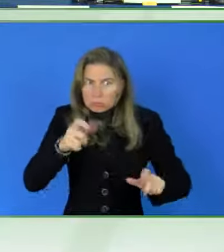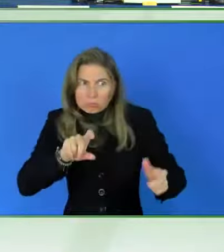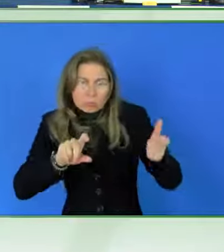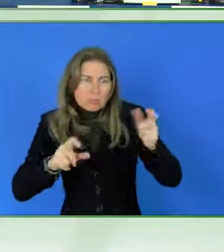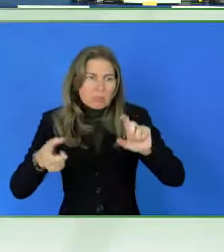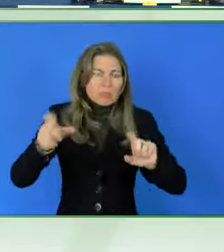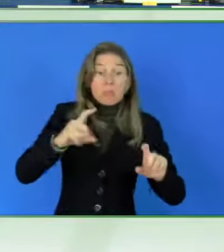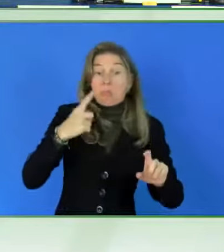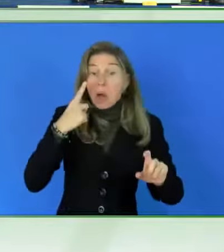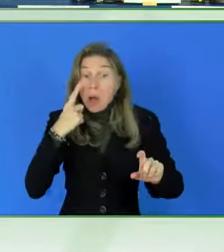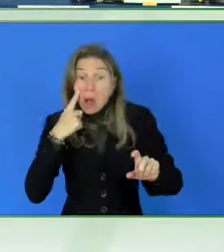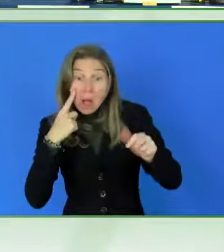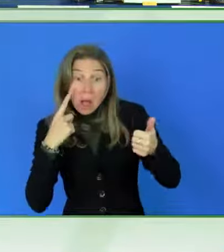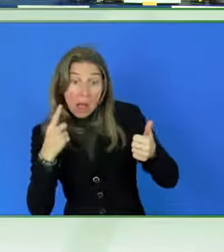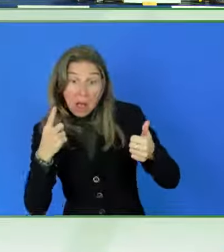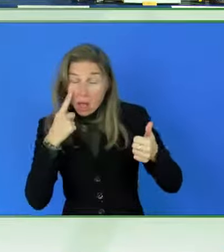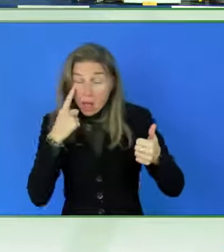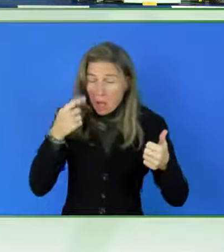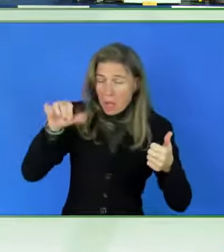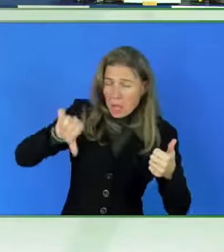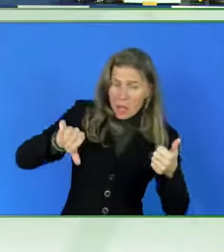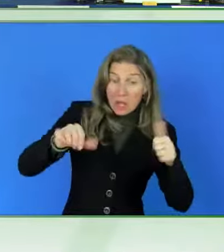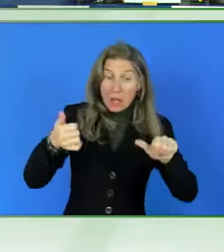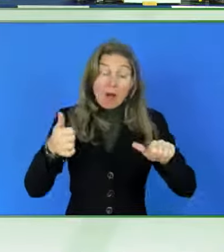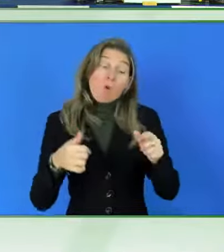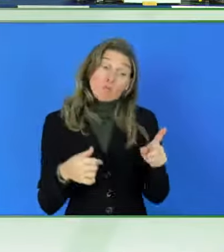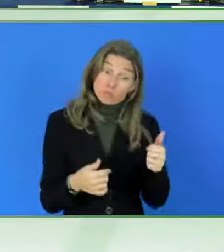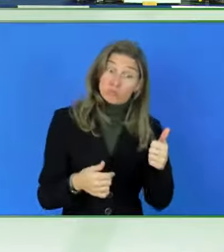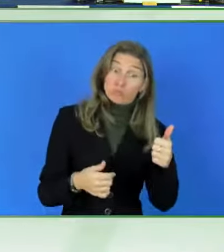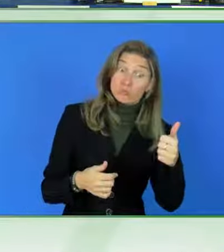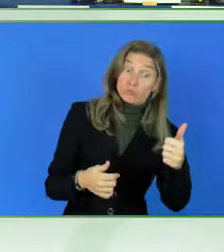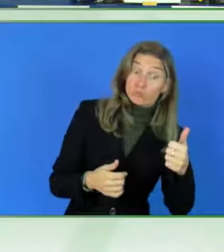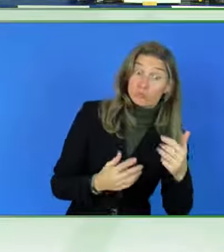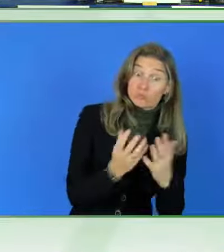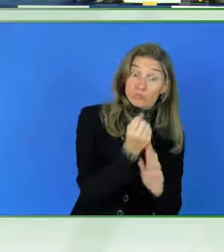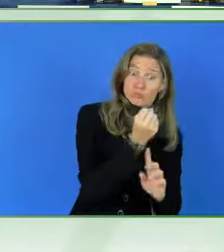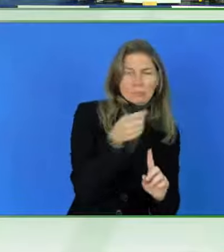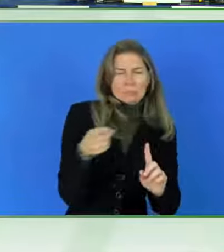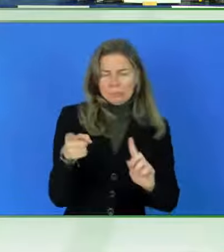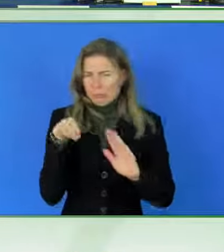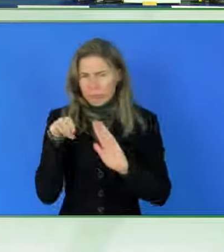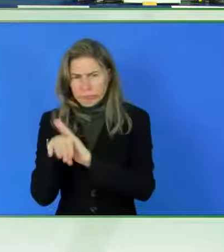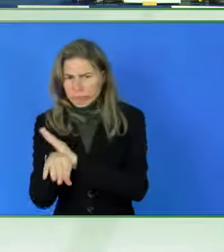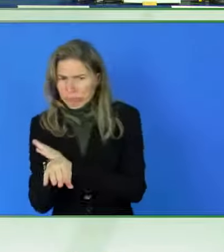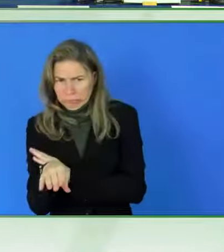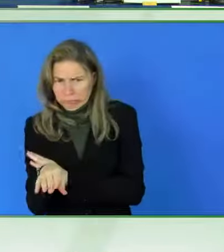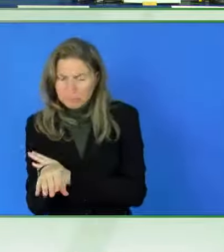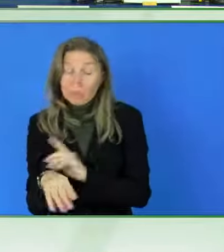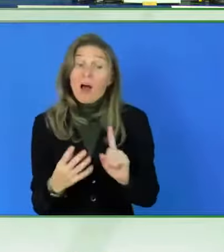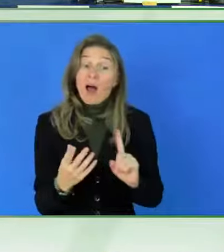work. And some things went really well, and some things less well. So what went really well is they